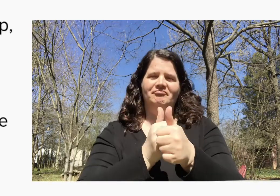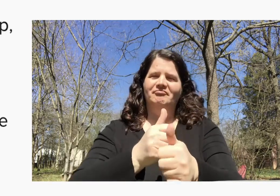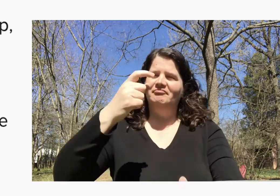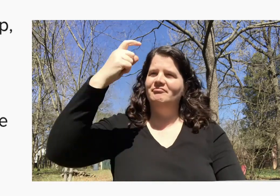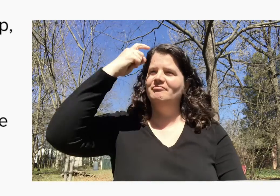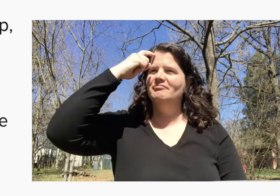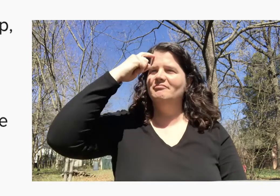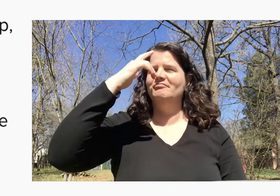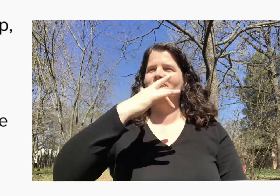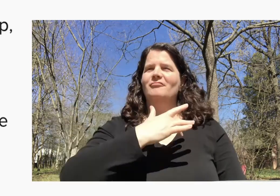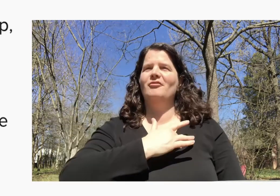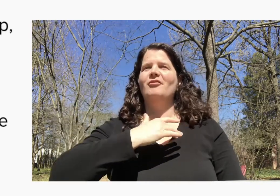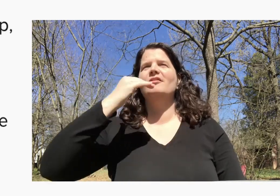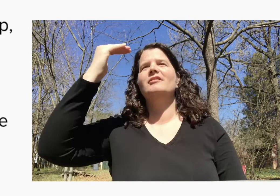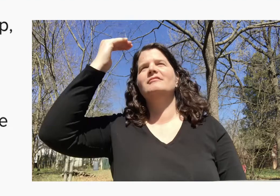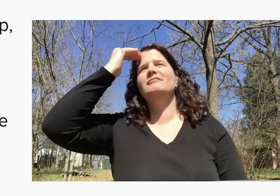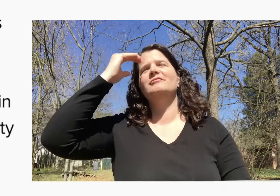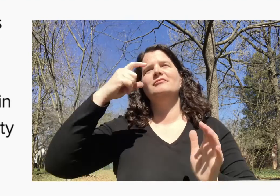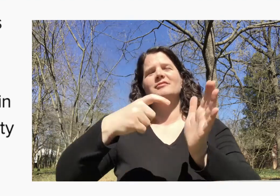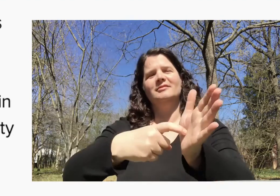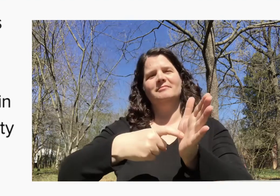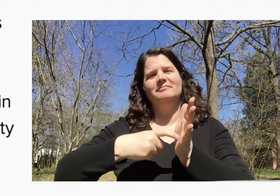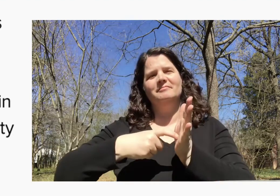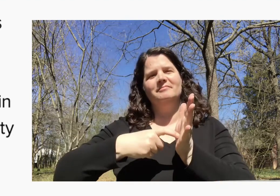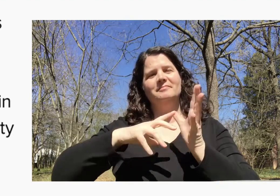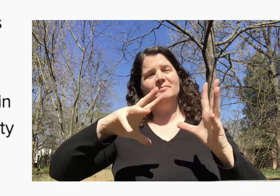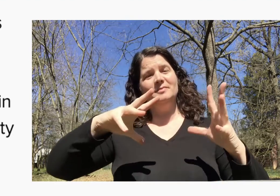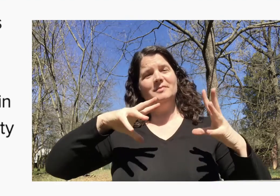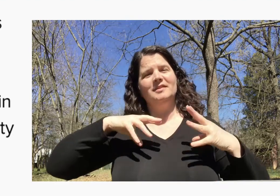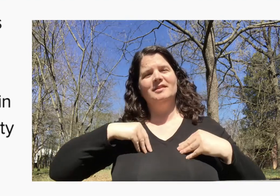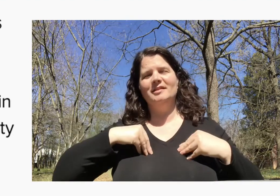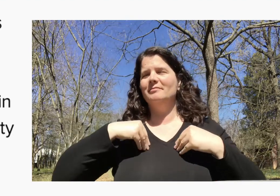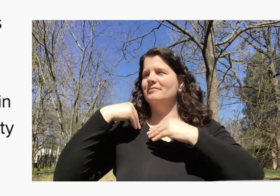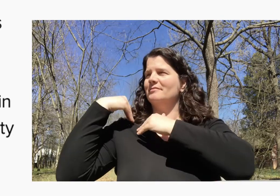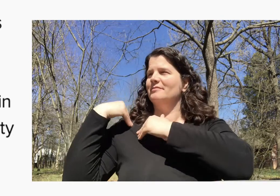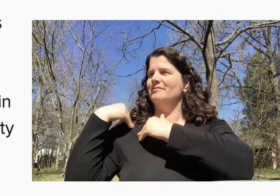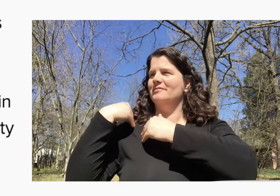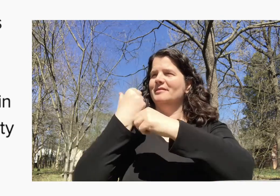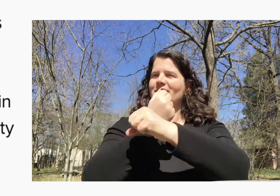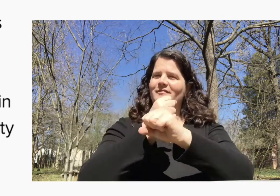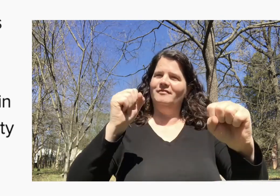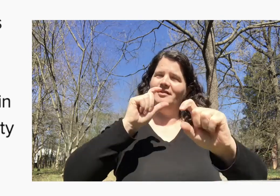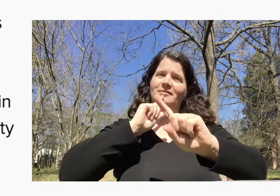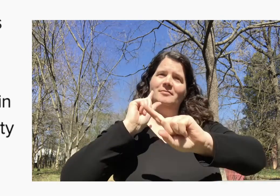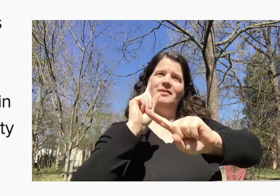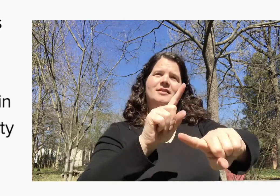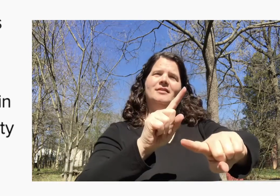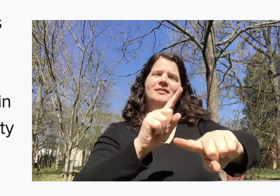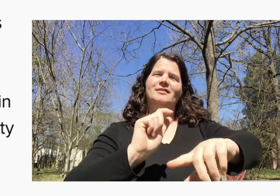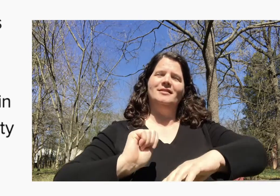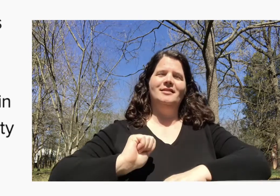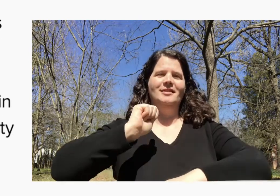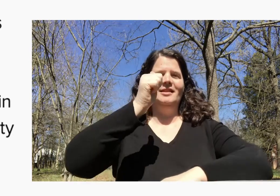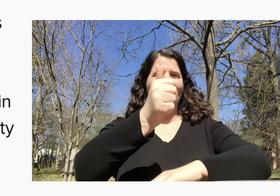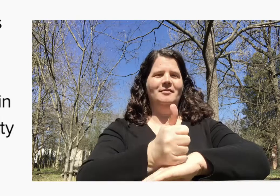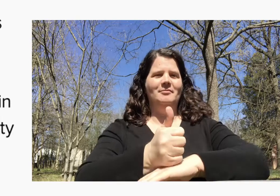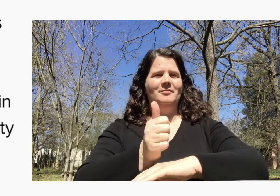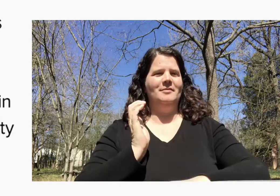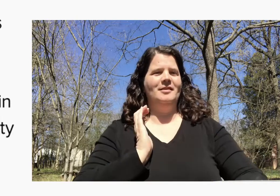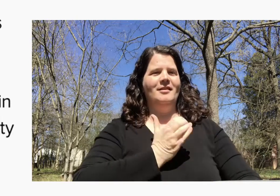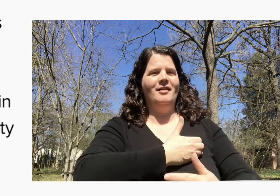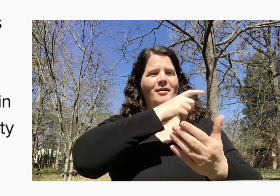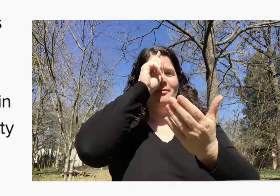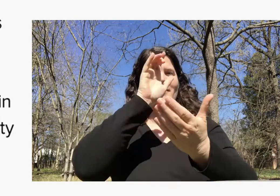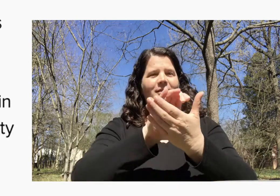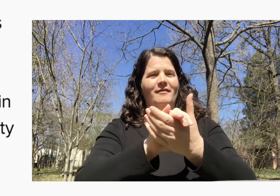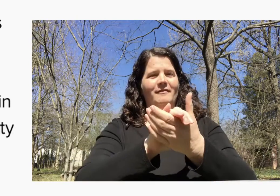mind, heart, and conscience dictate, to accept the responsibility this freedom commands, and to implement our belief